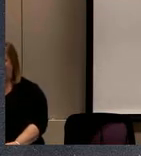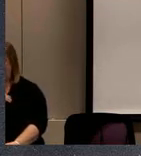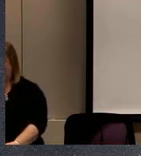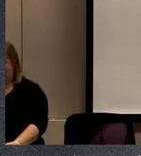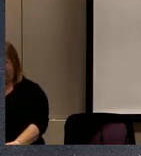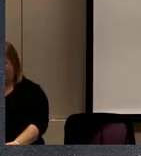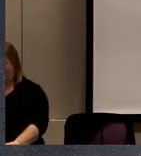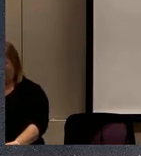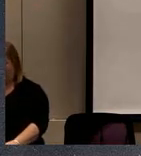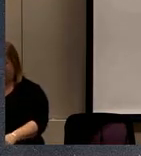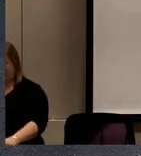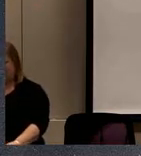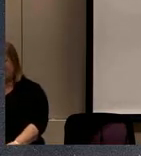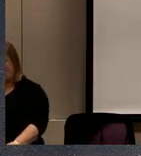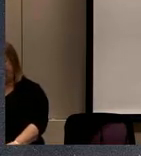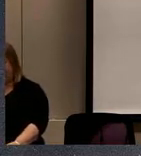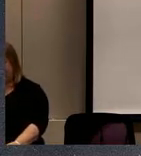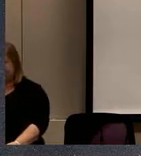about